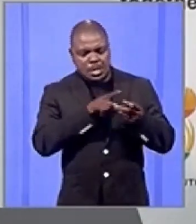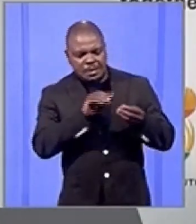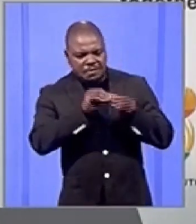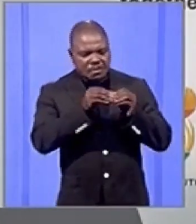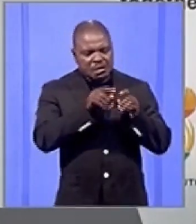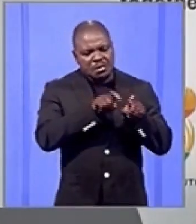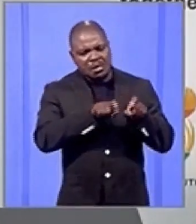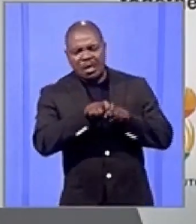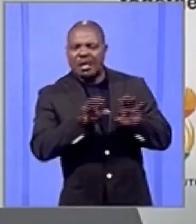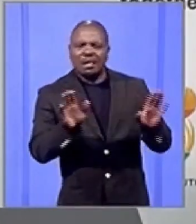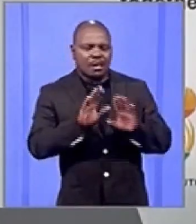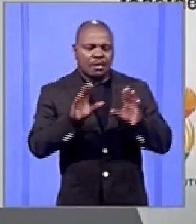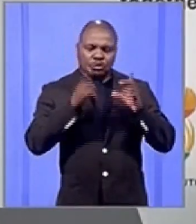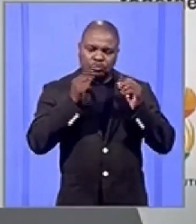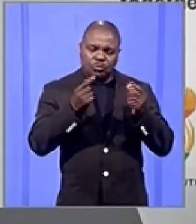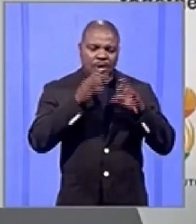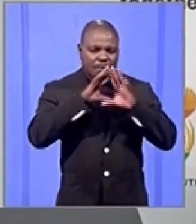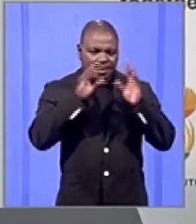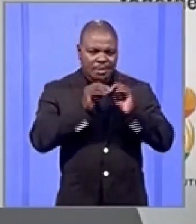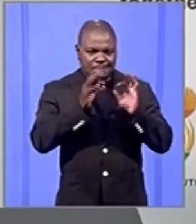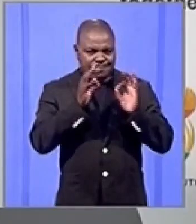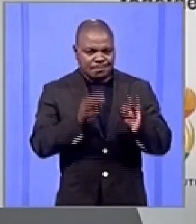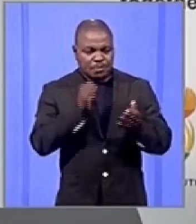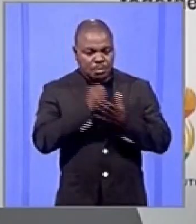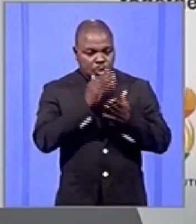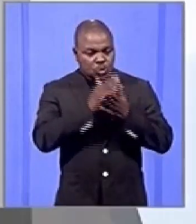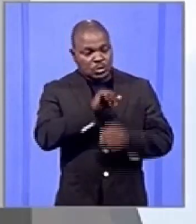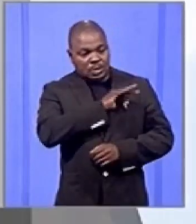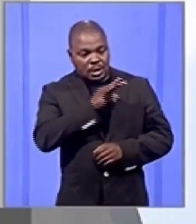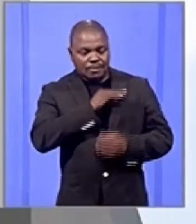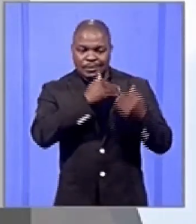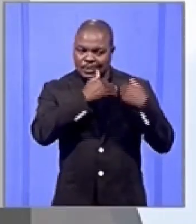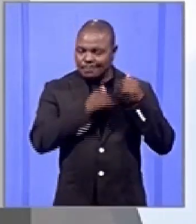sure that whatever you do, you place the safety of employees first.